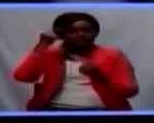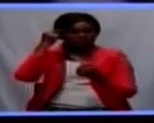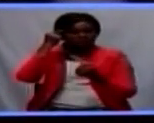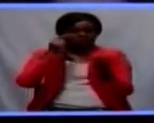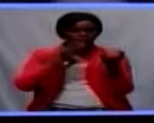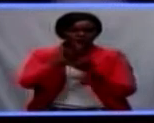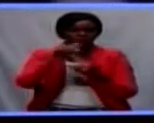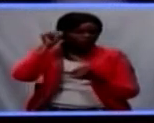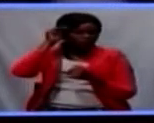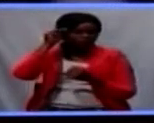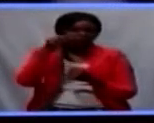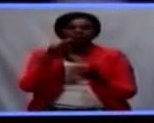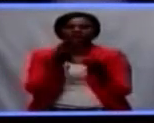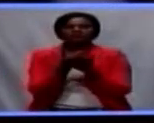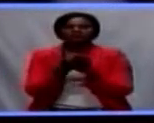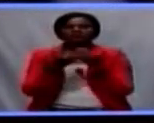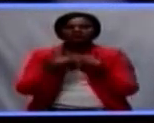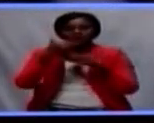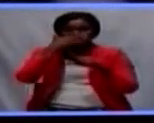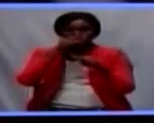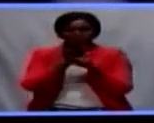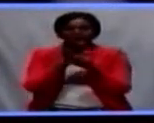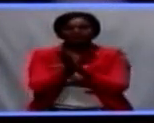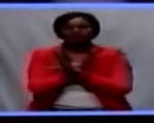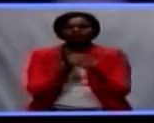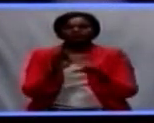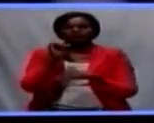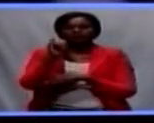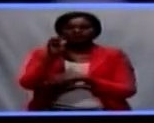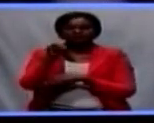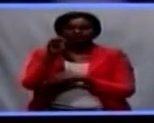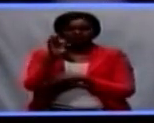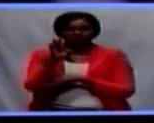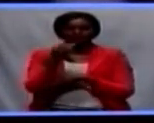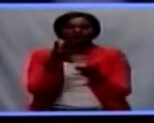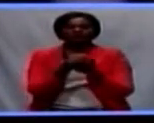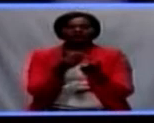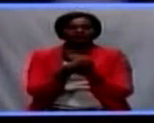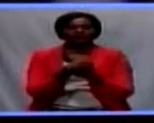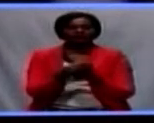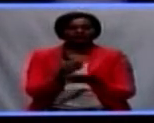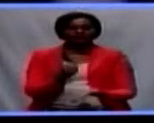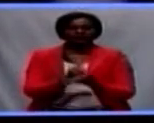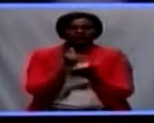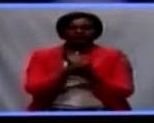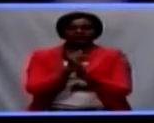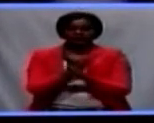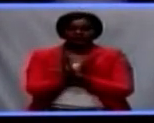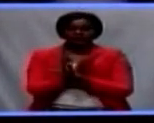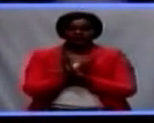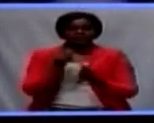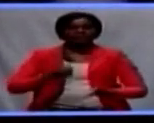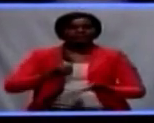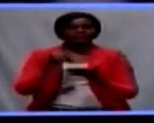the Ministry of Finance, has assured Zambians that the IMF financial bailout is meant to help Zambia meet its